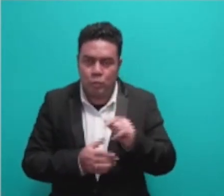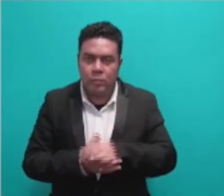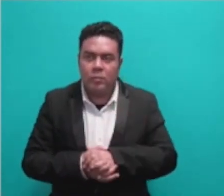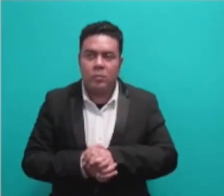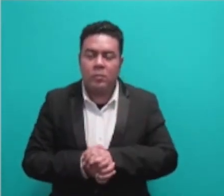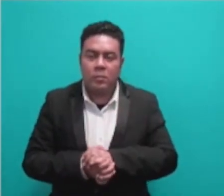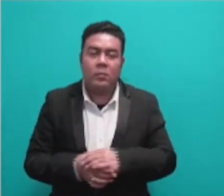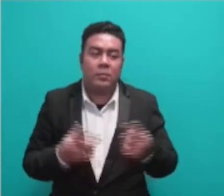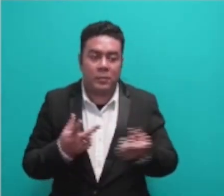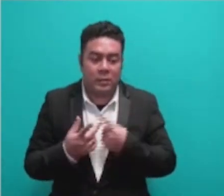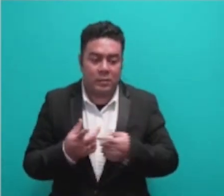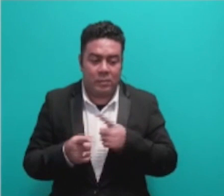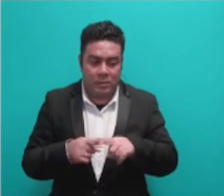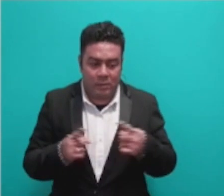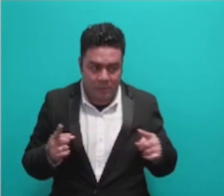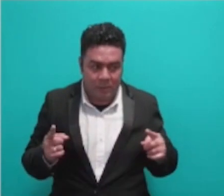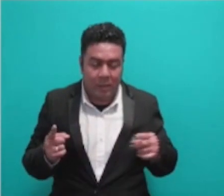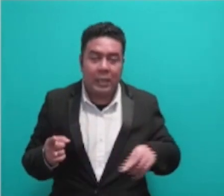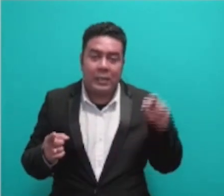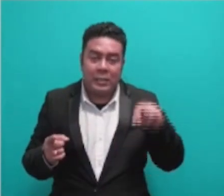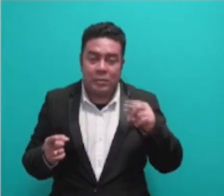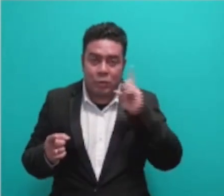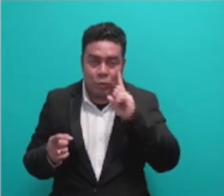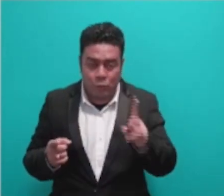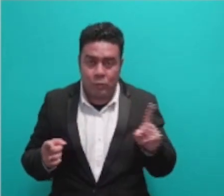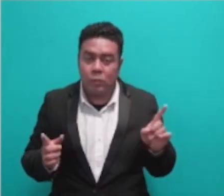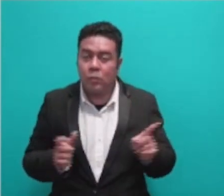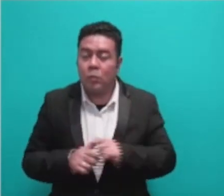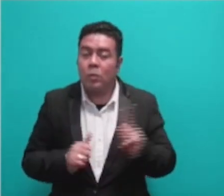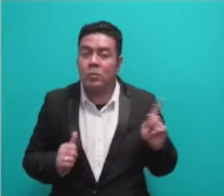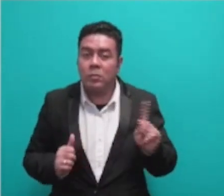And the other thing that needs to be looked at is